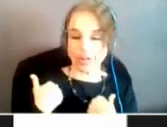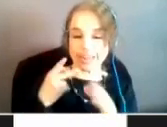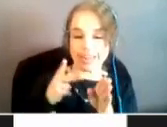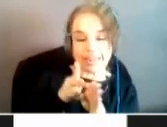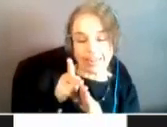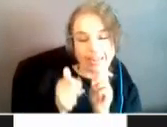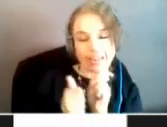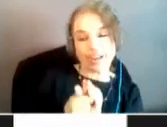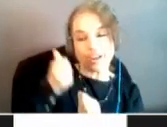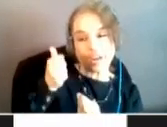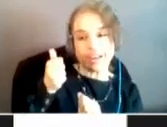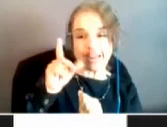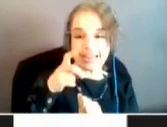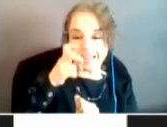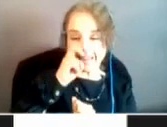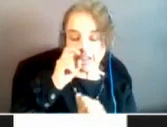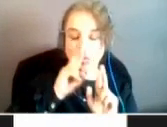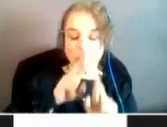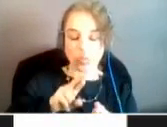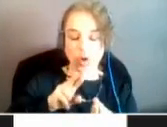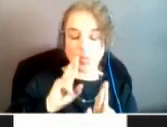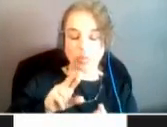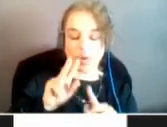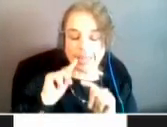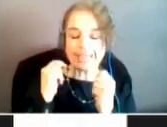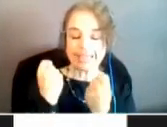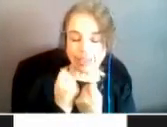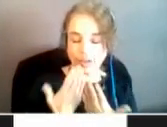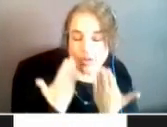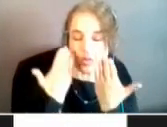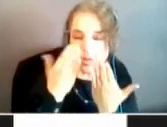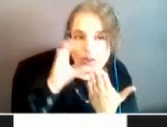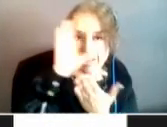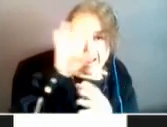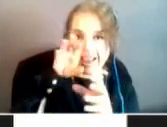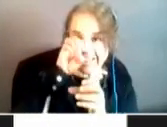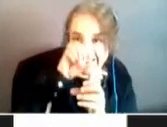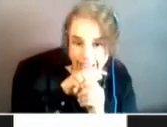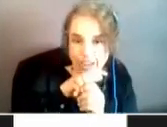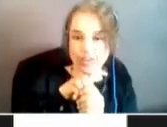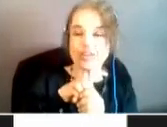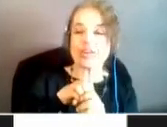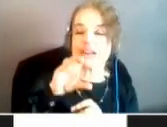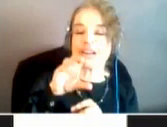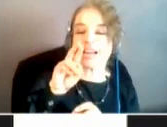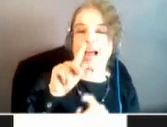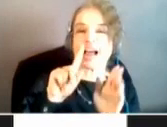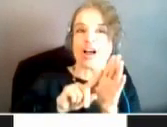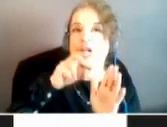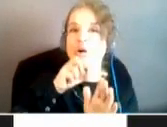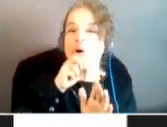specialty multidisciplinary aggressive response teams, which provide outreach and engagement to the at-risk population